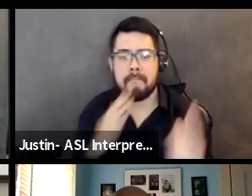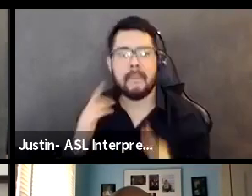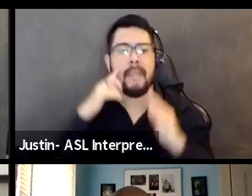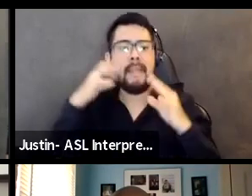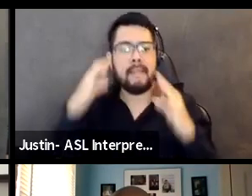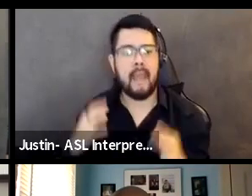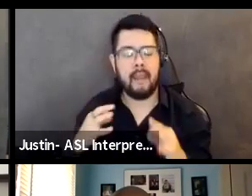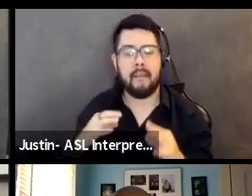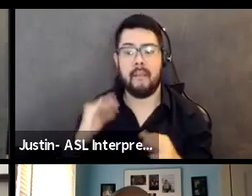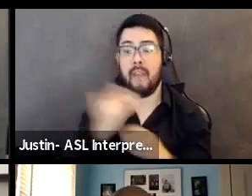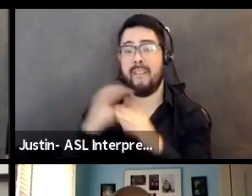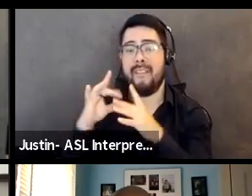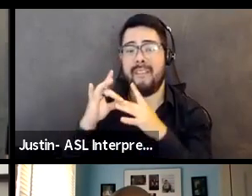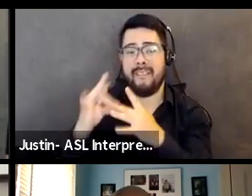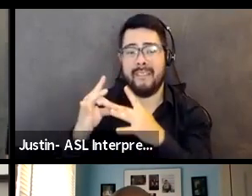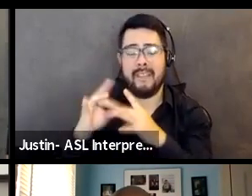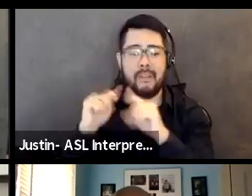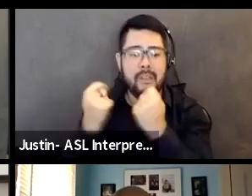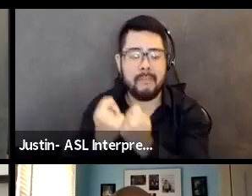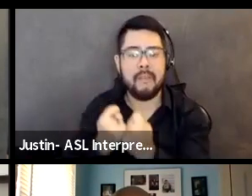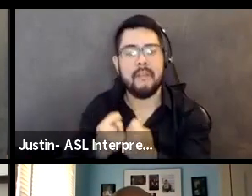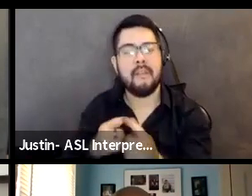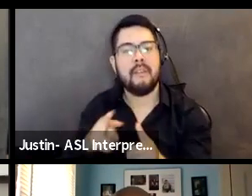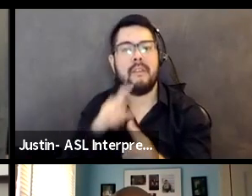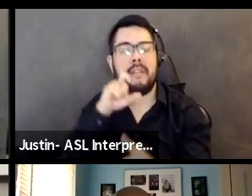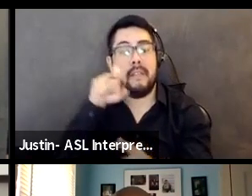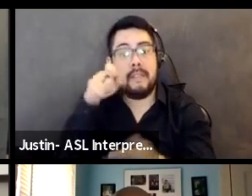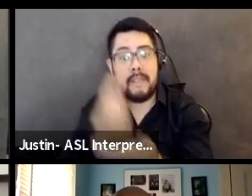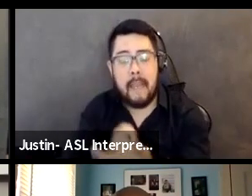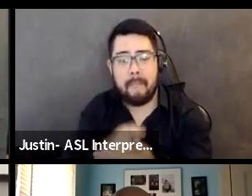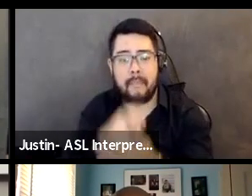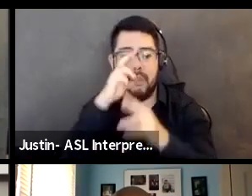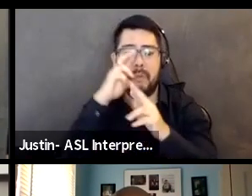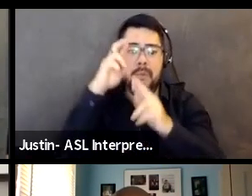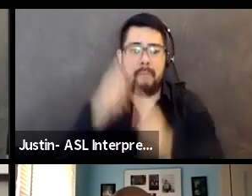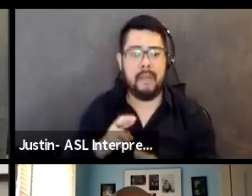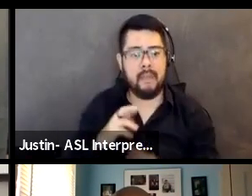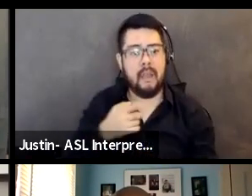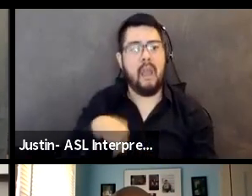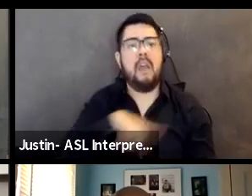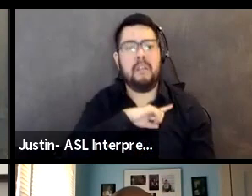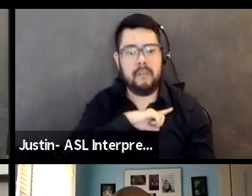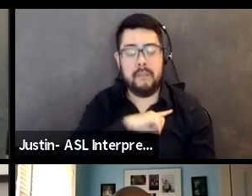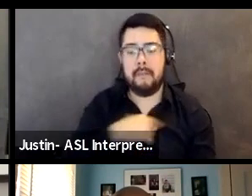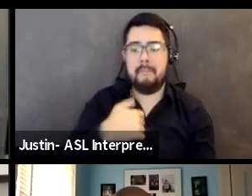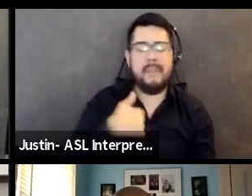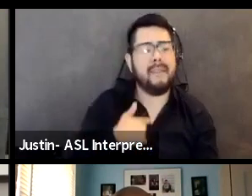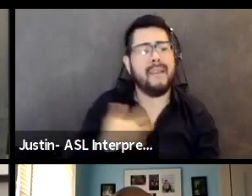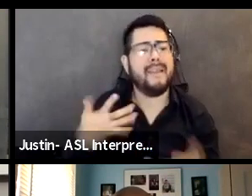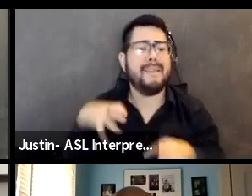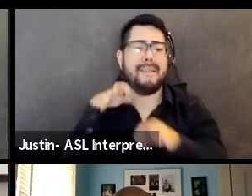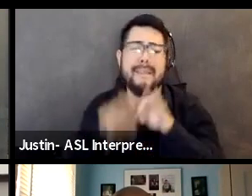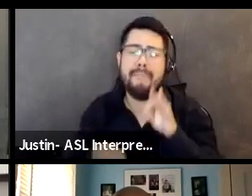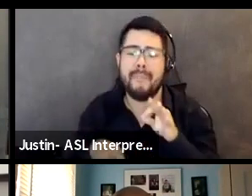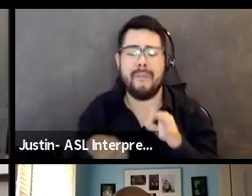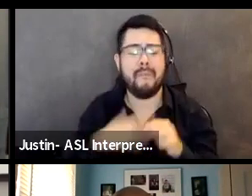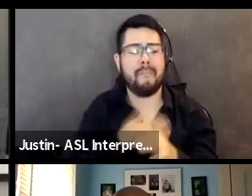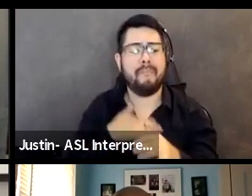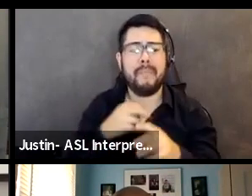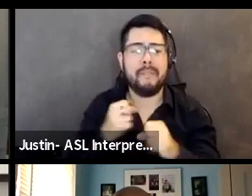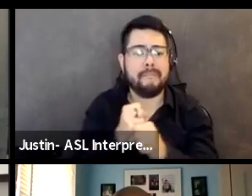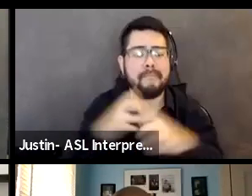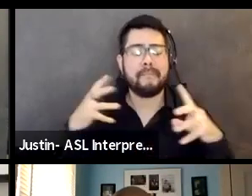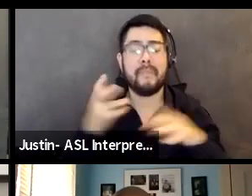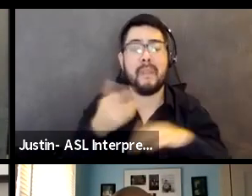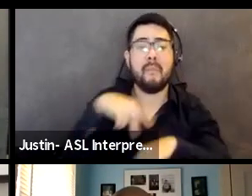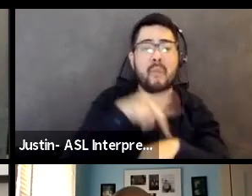leadership teams stop disrespecting me stop disrespecting us it's simple extend principles and aps the